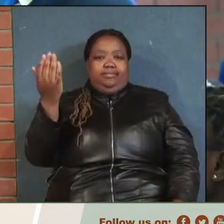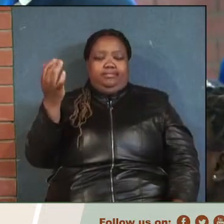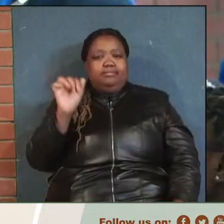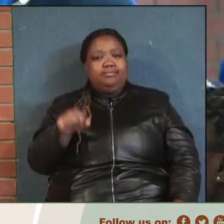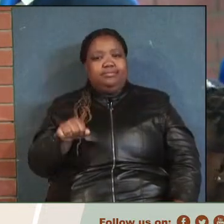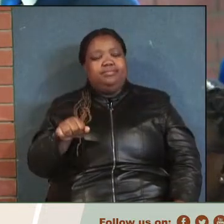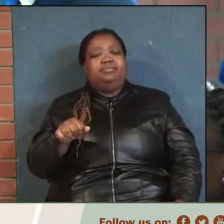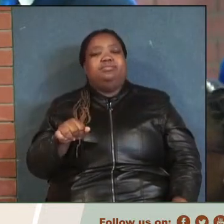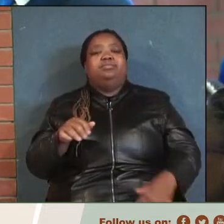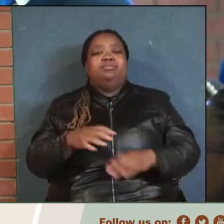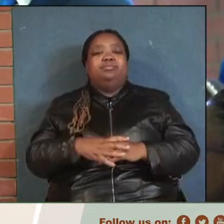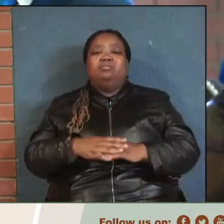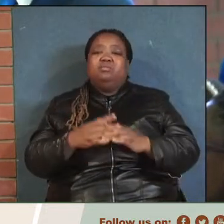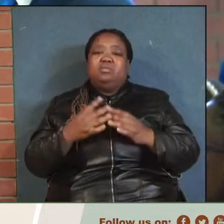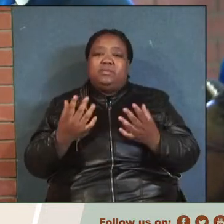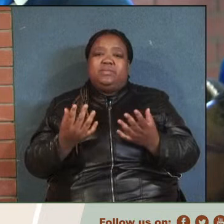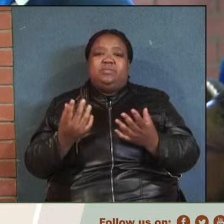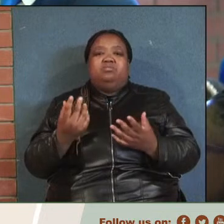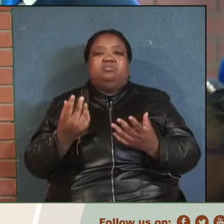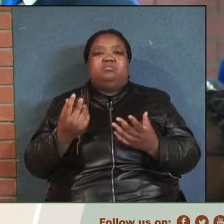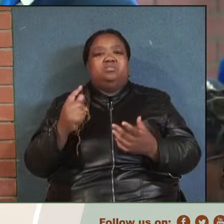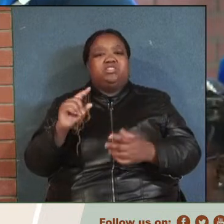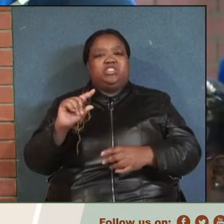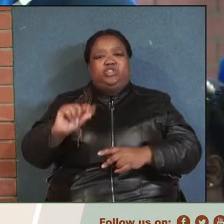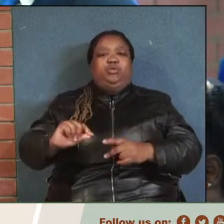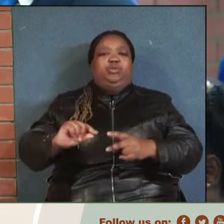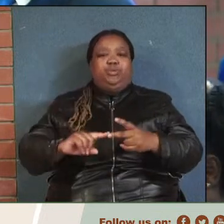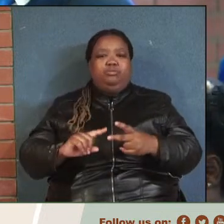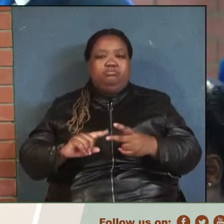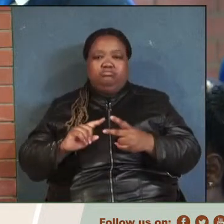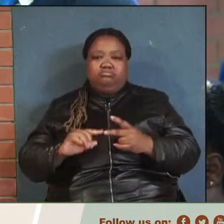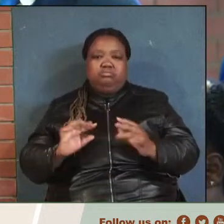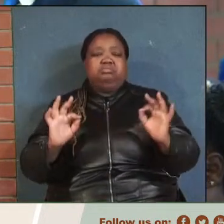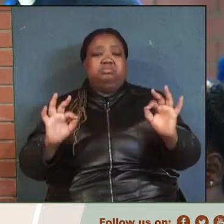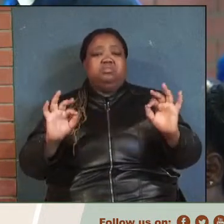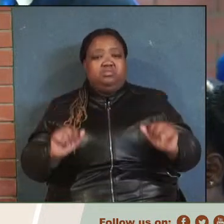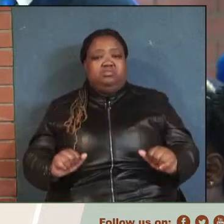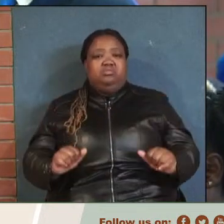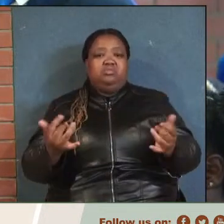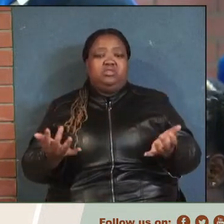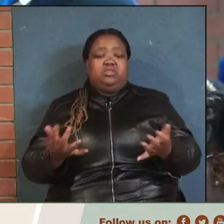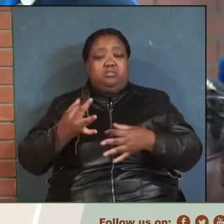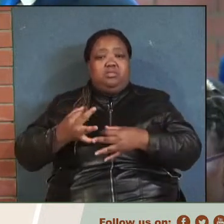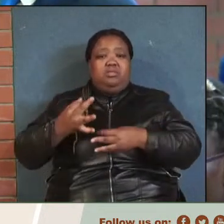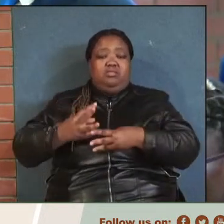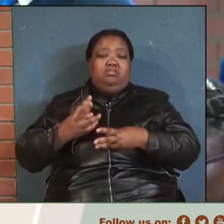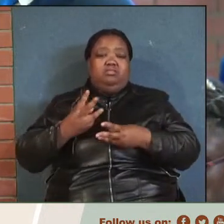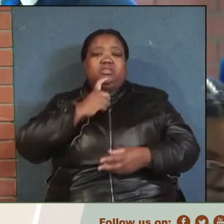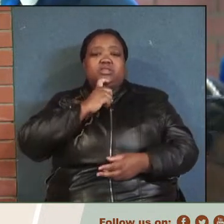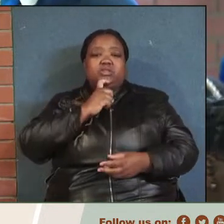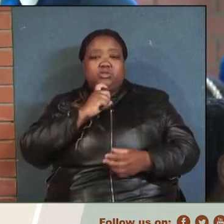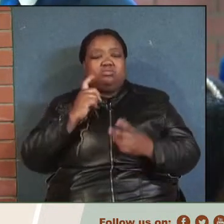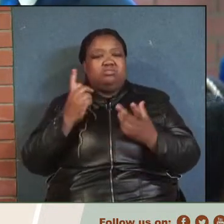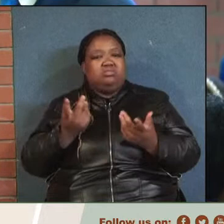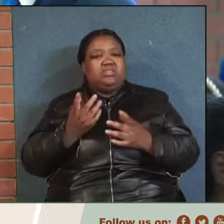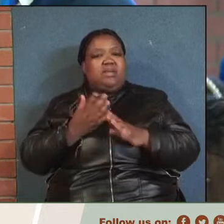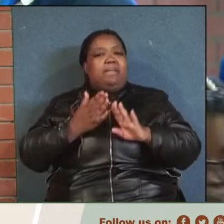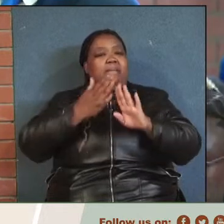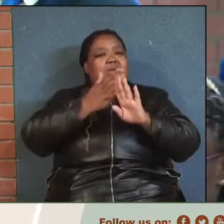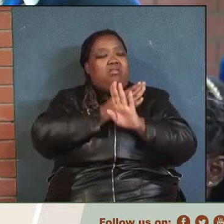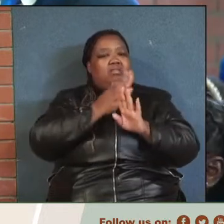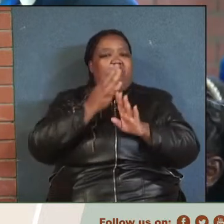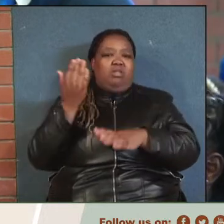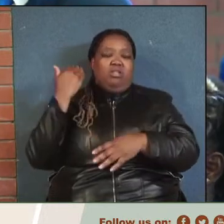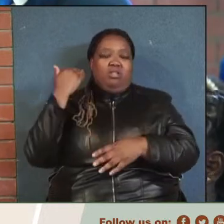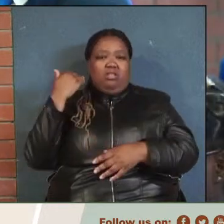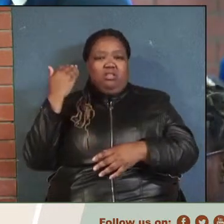GDE online applications are less costly and effective compared to ancient days when our parents had to utilize their equity through transportational expenses just to